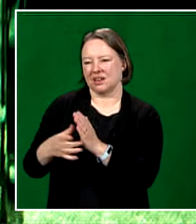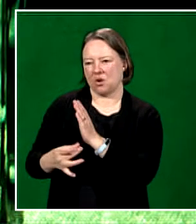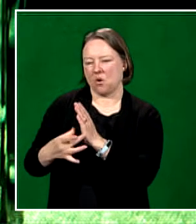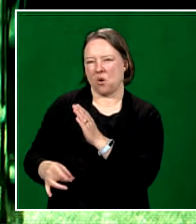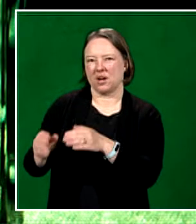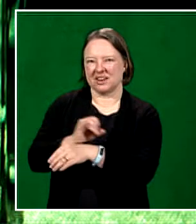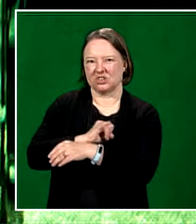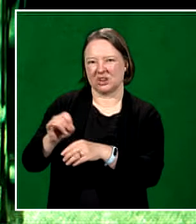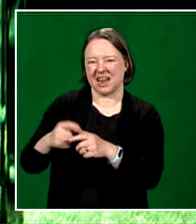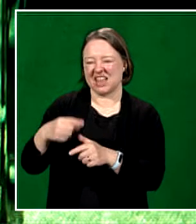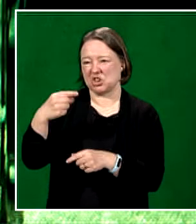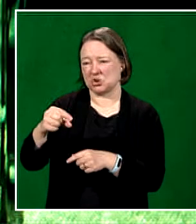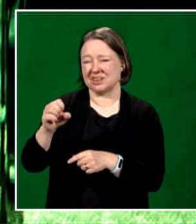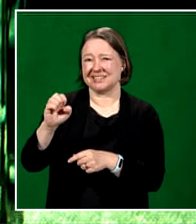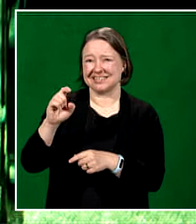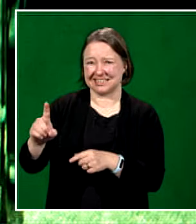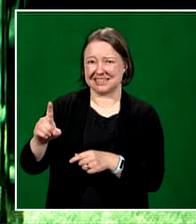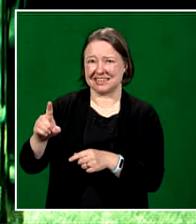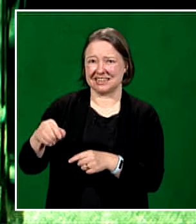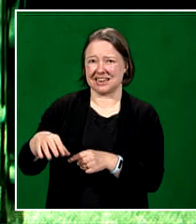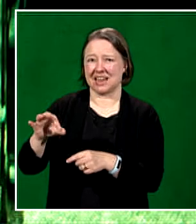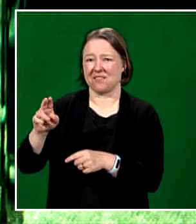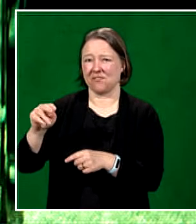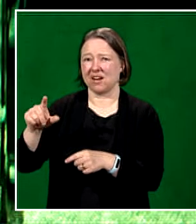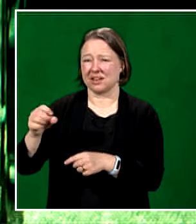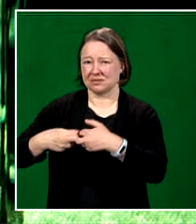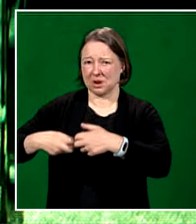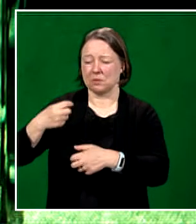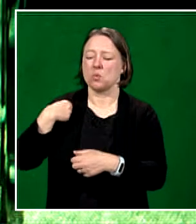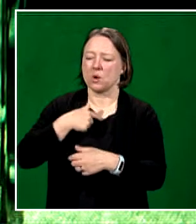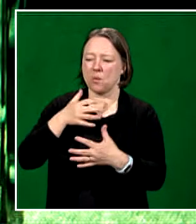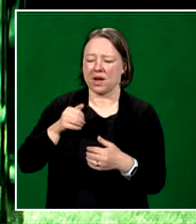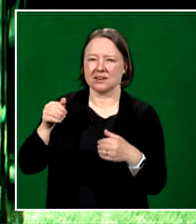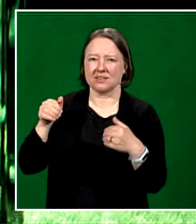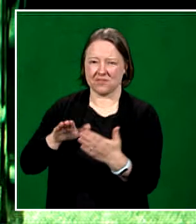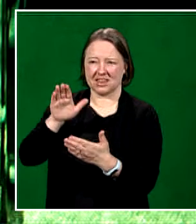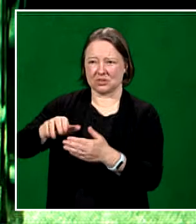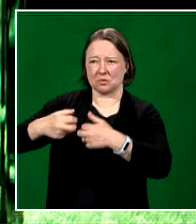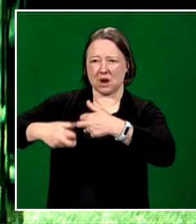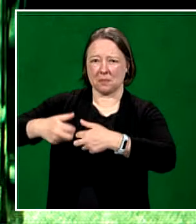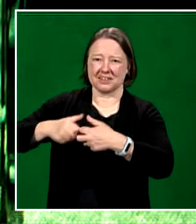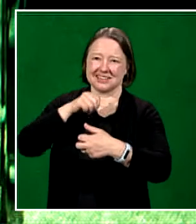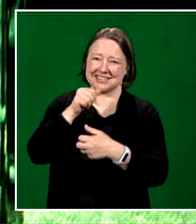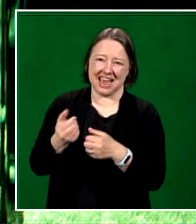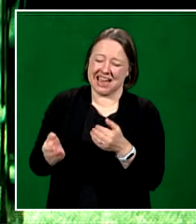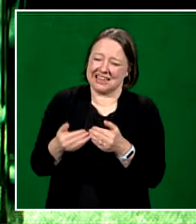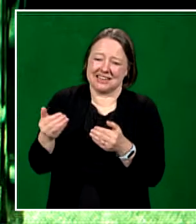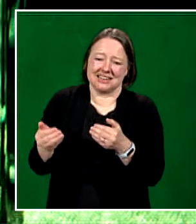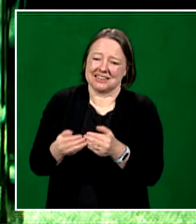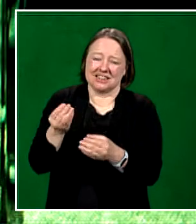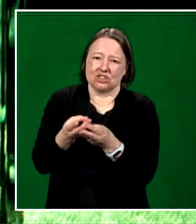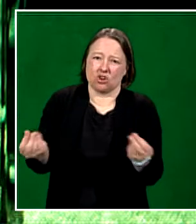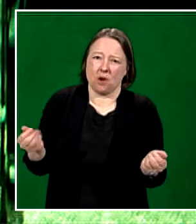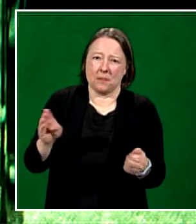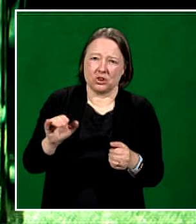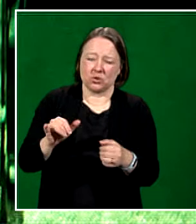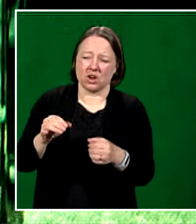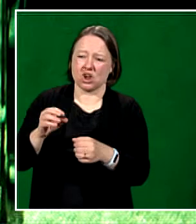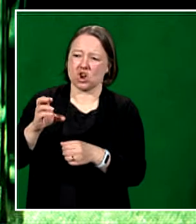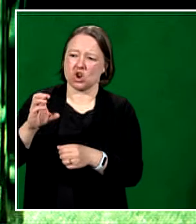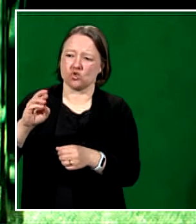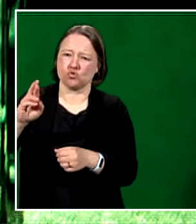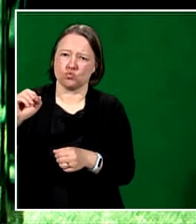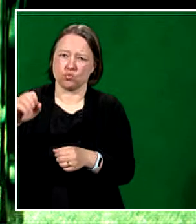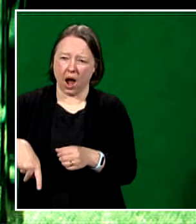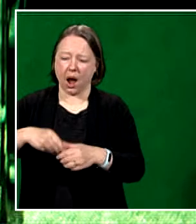particular, we actually look to tackle these problems because these are problems that aren't easily mitigated by just doing crop rotation or introducing